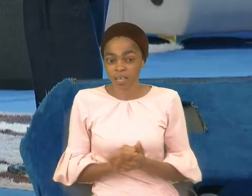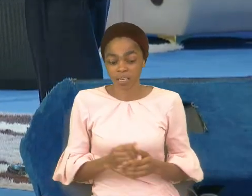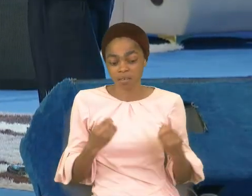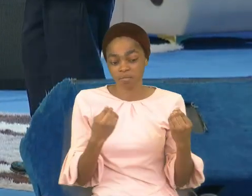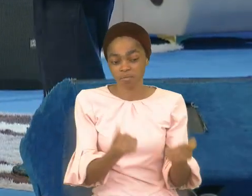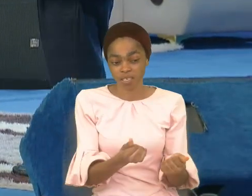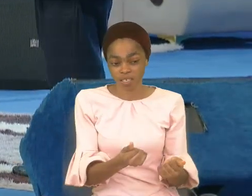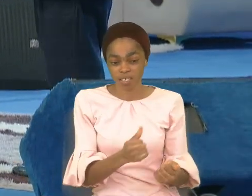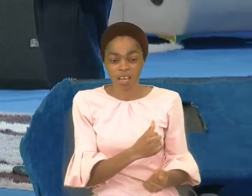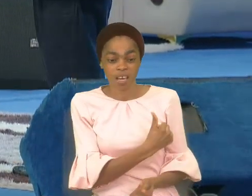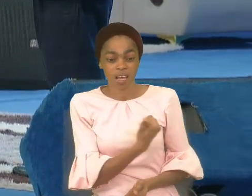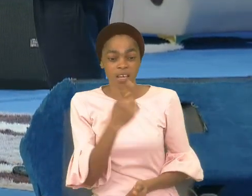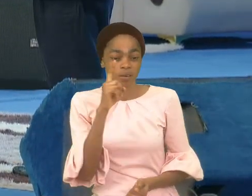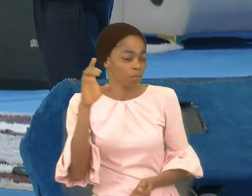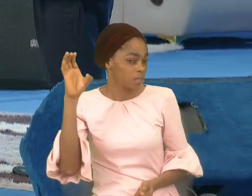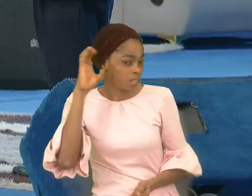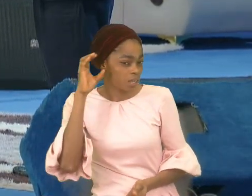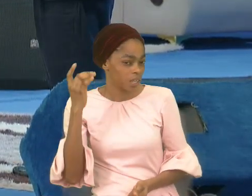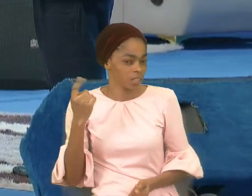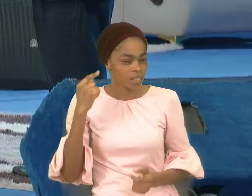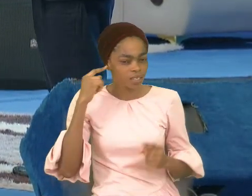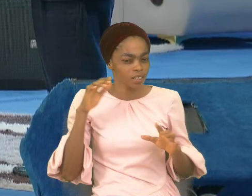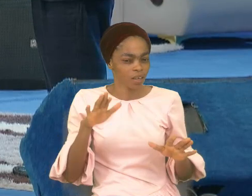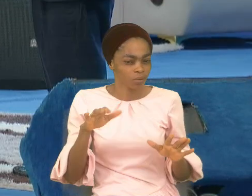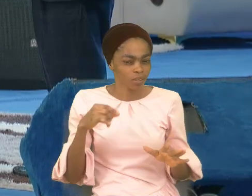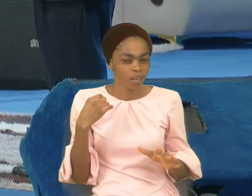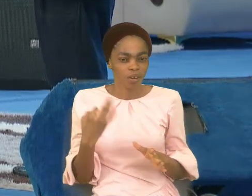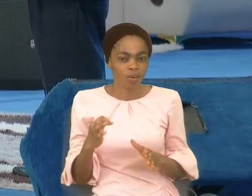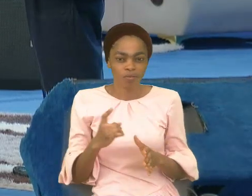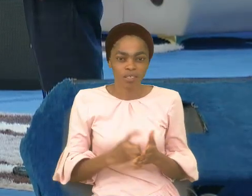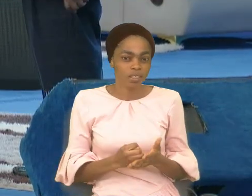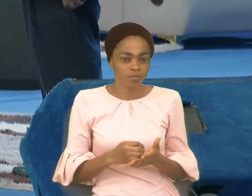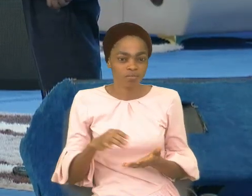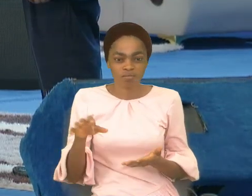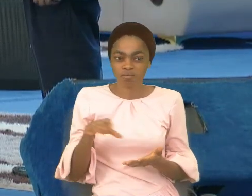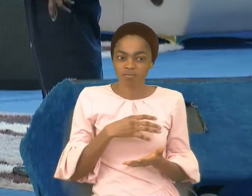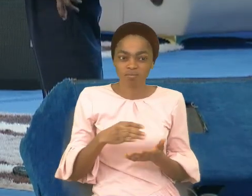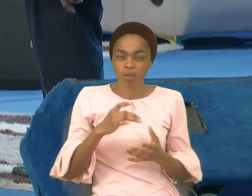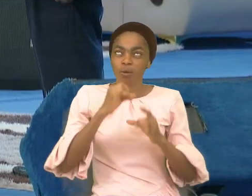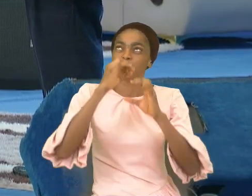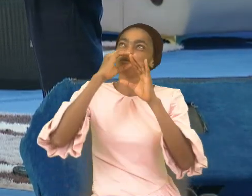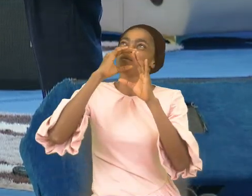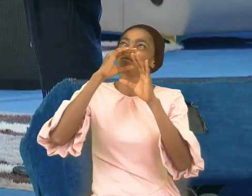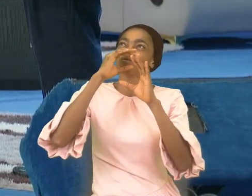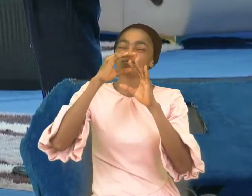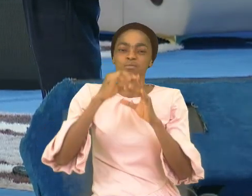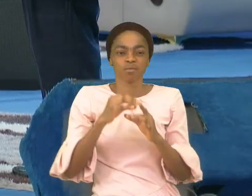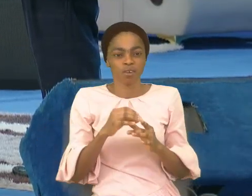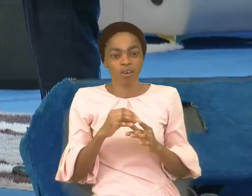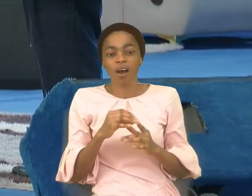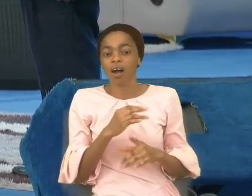the cornet and the flute and the dulcimer and the instruments of